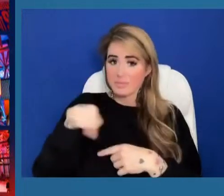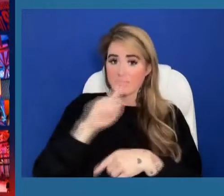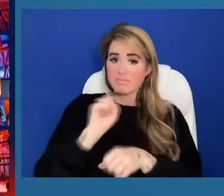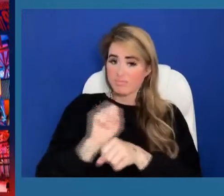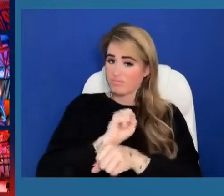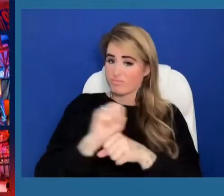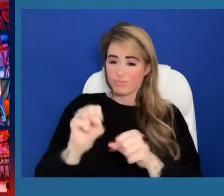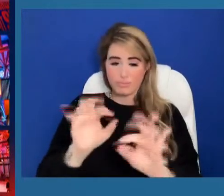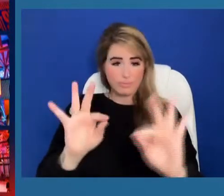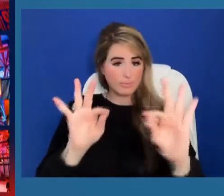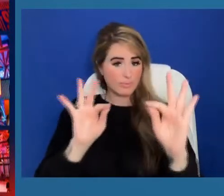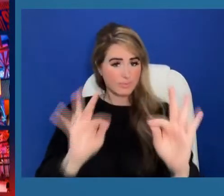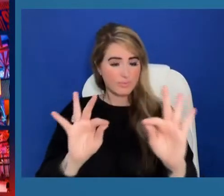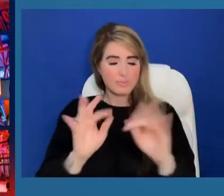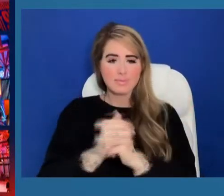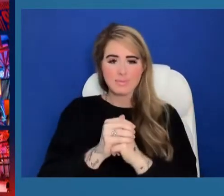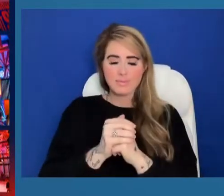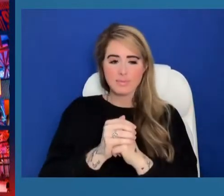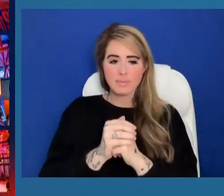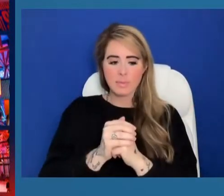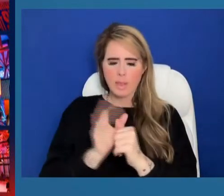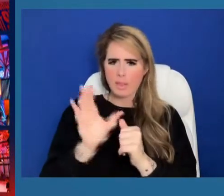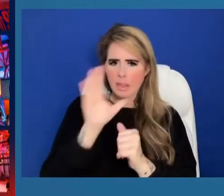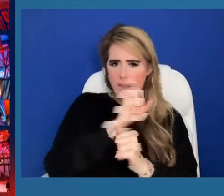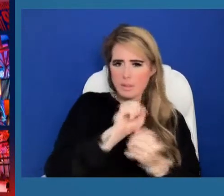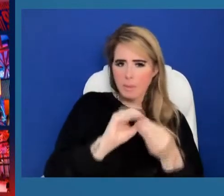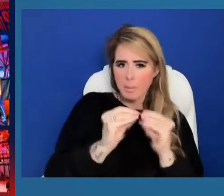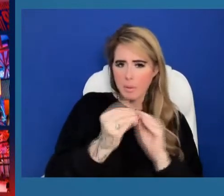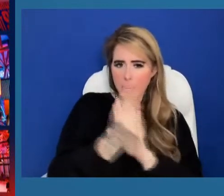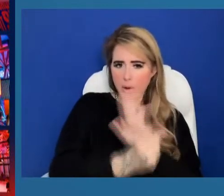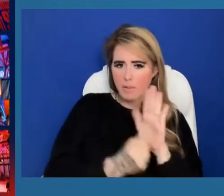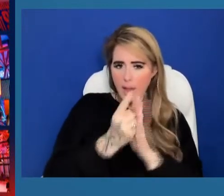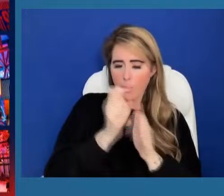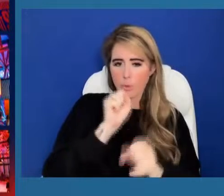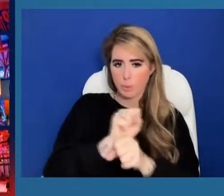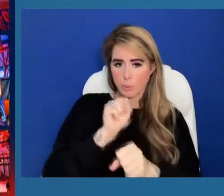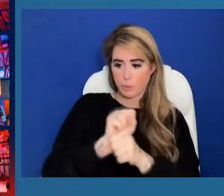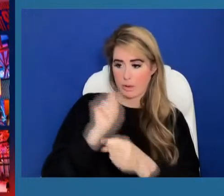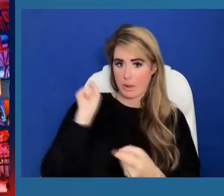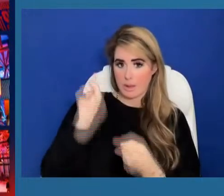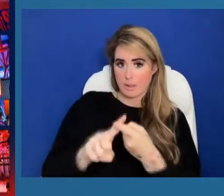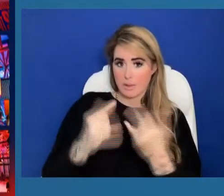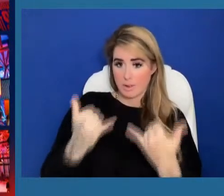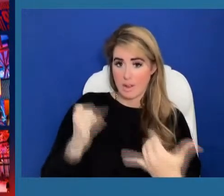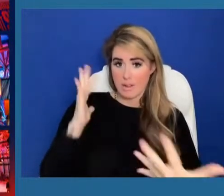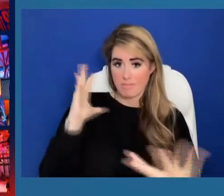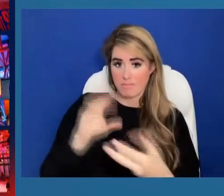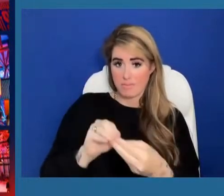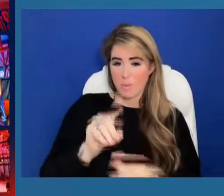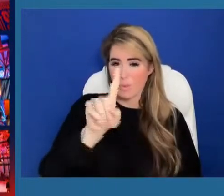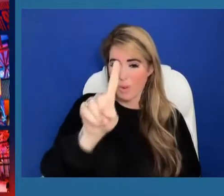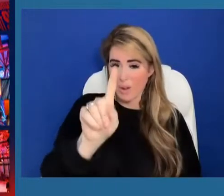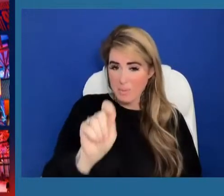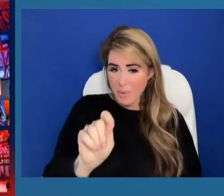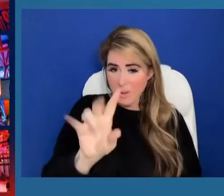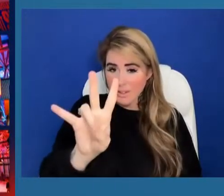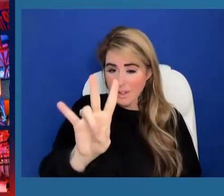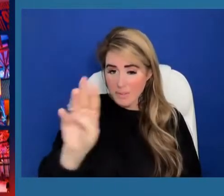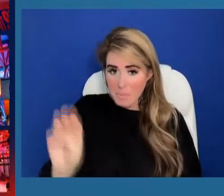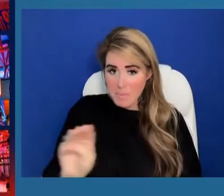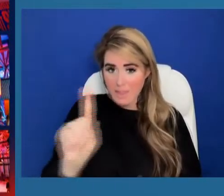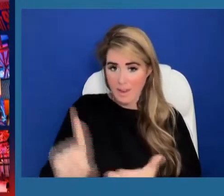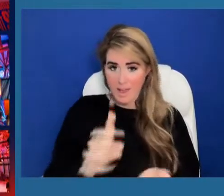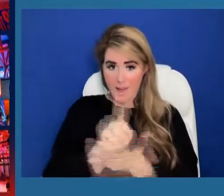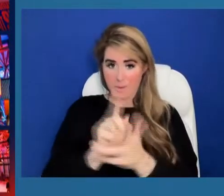it. The estimated number of hours worked to this date is, get this, 1.7 million